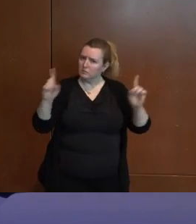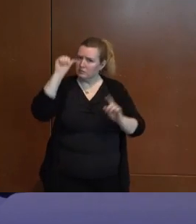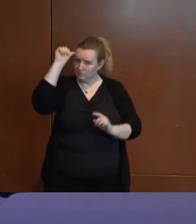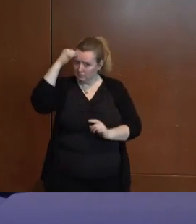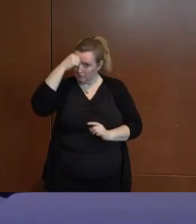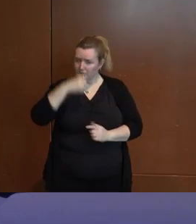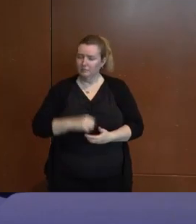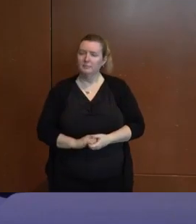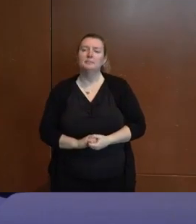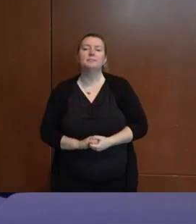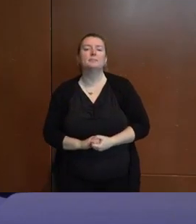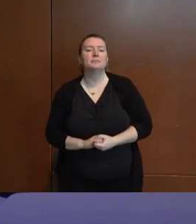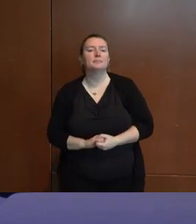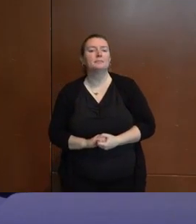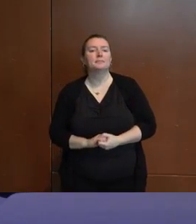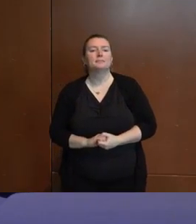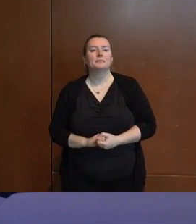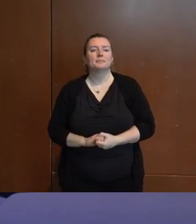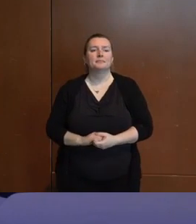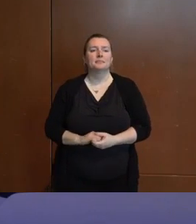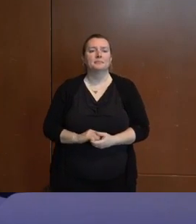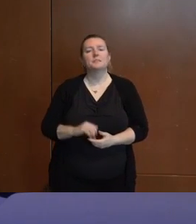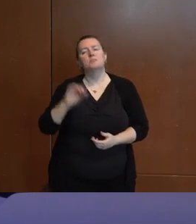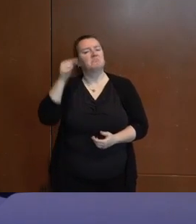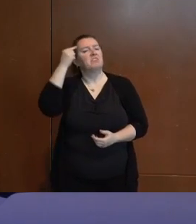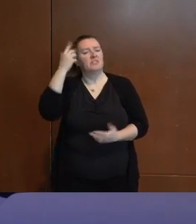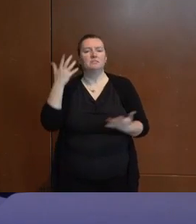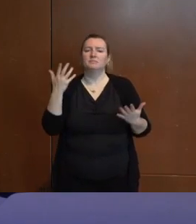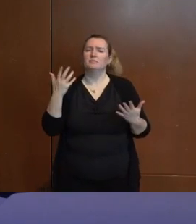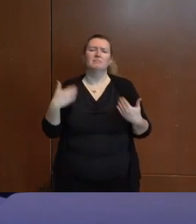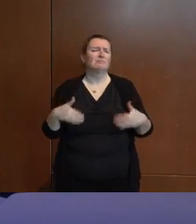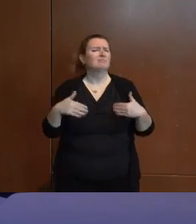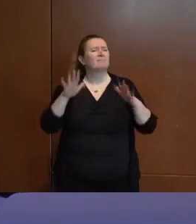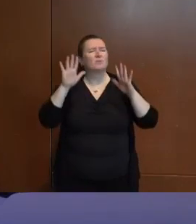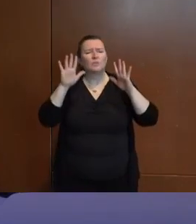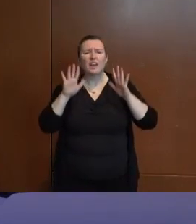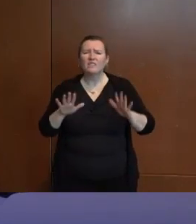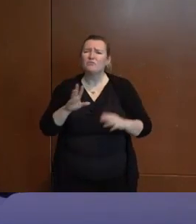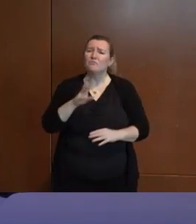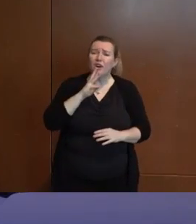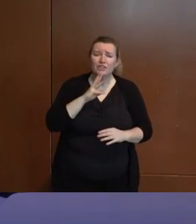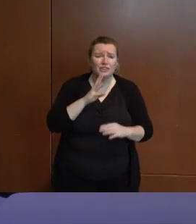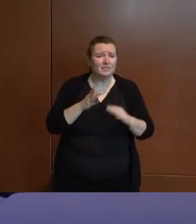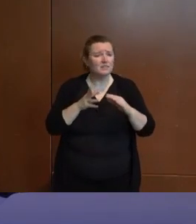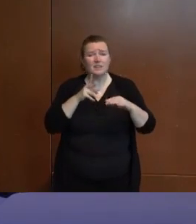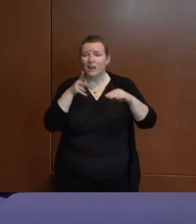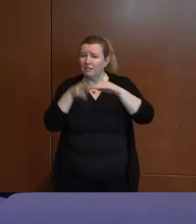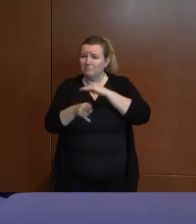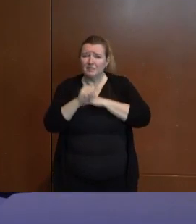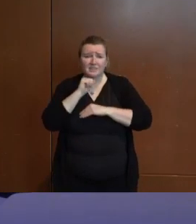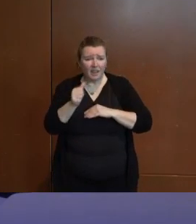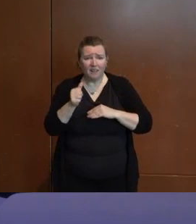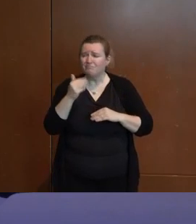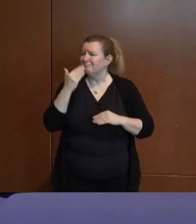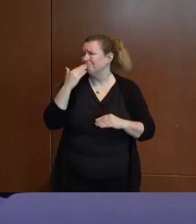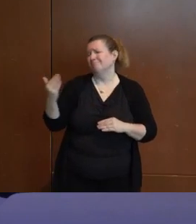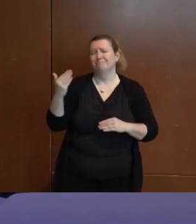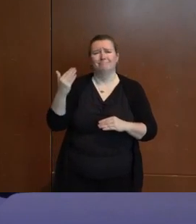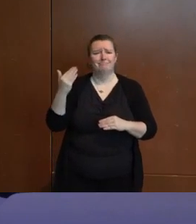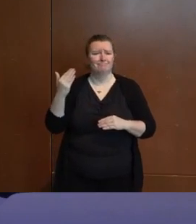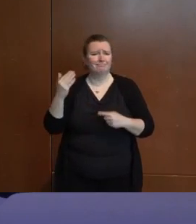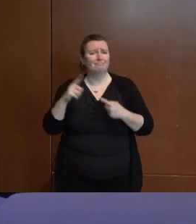keep their water supply as a reliable constant is a huge deal. Thank you for that. And the